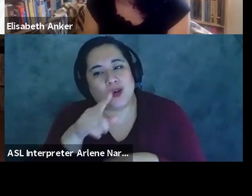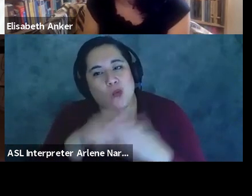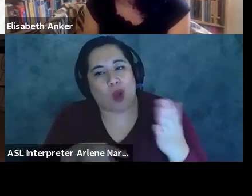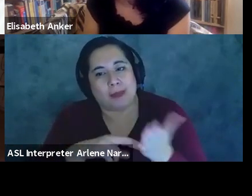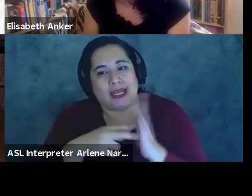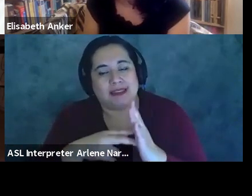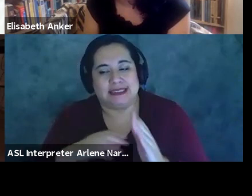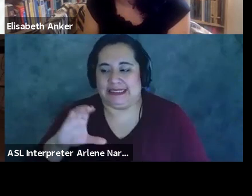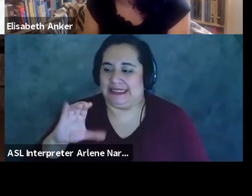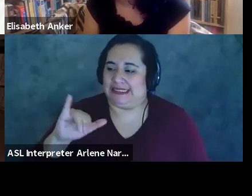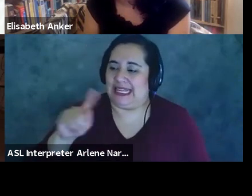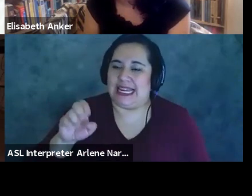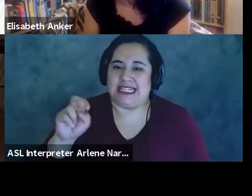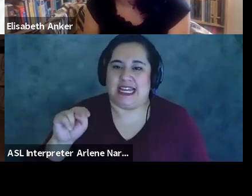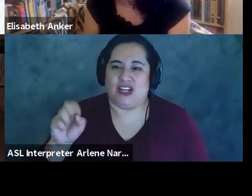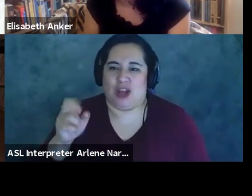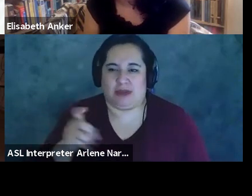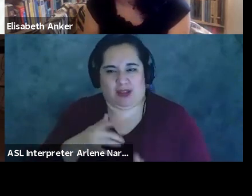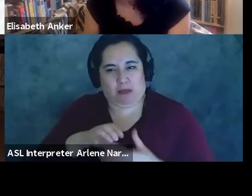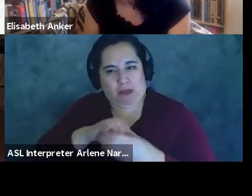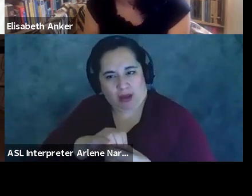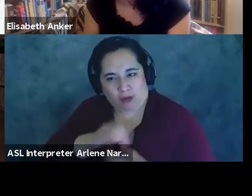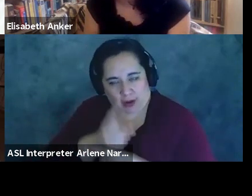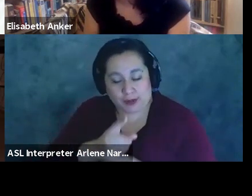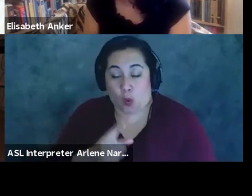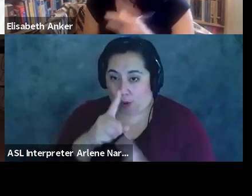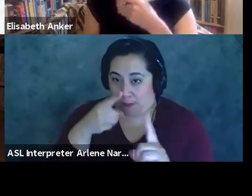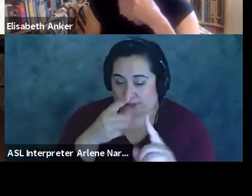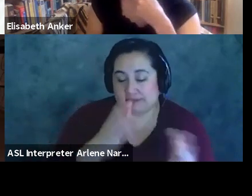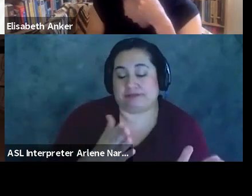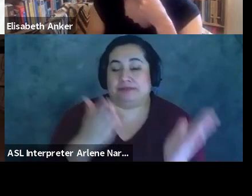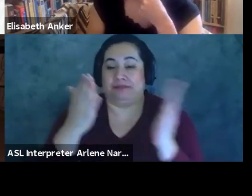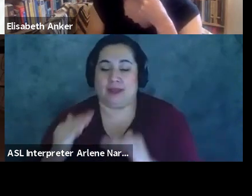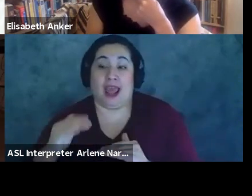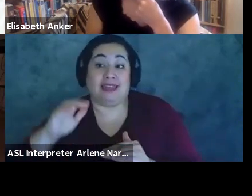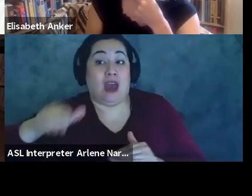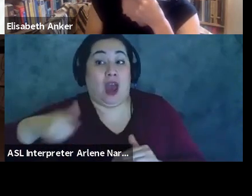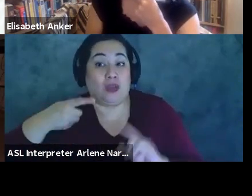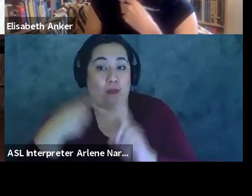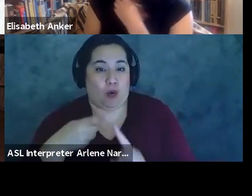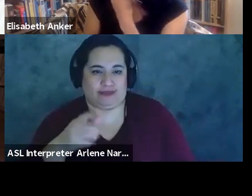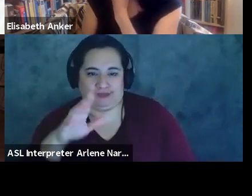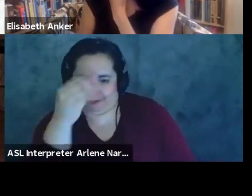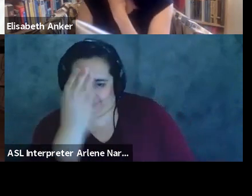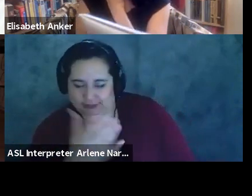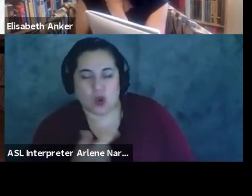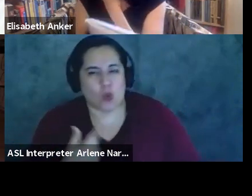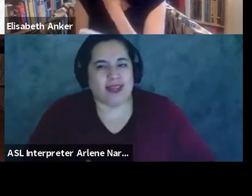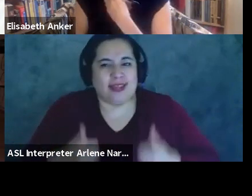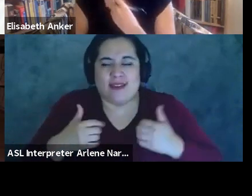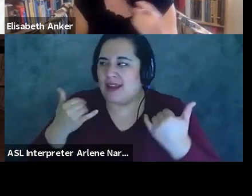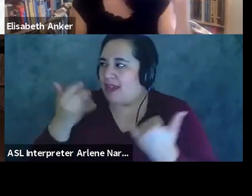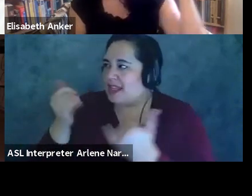citizenship is all about. So that's one point. The other point, David, is that we live in a moment